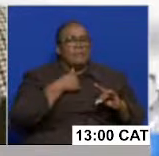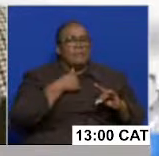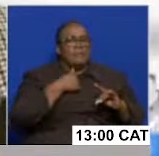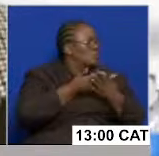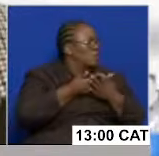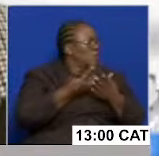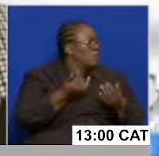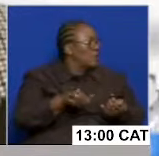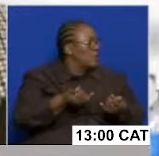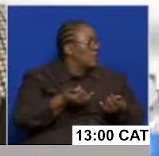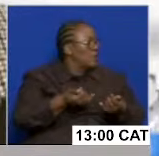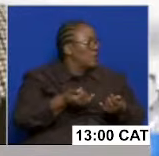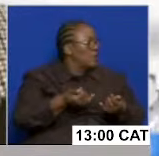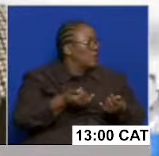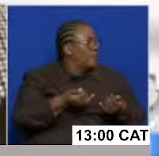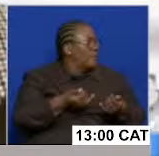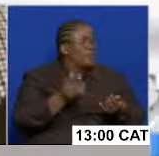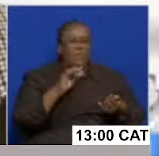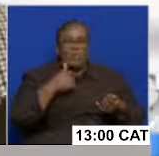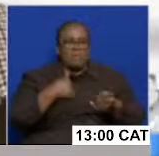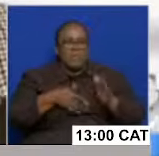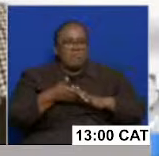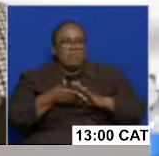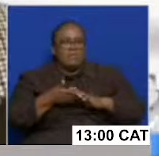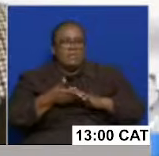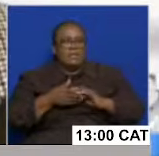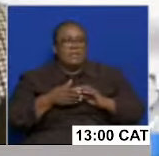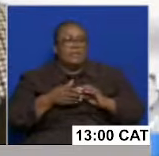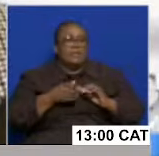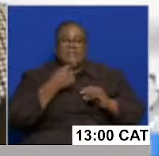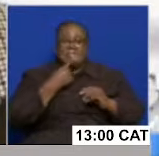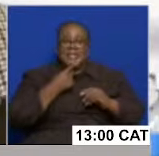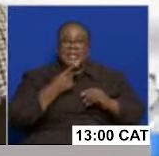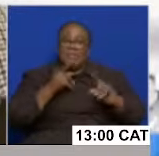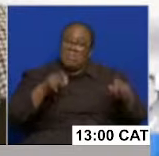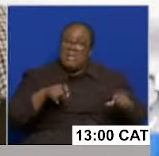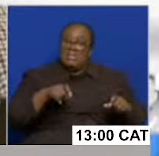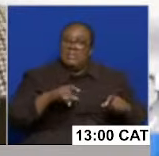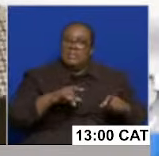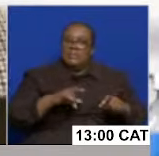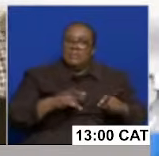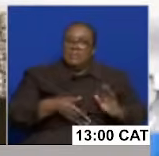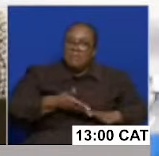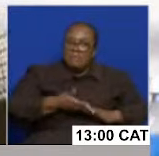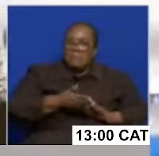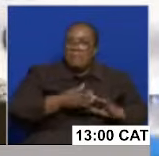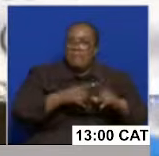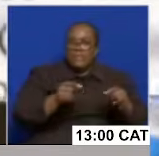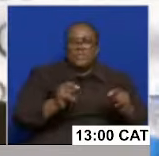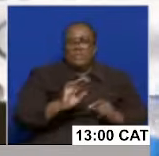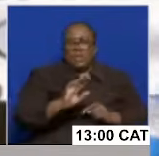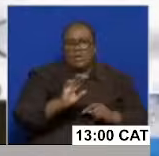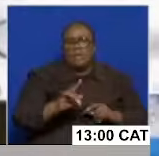not rushing you, no. All right, let's adjourn and resume at 2 p.m.